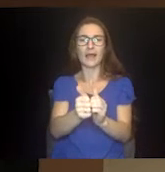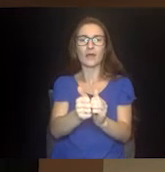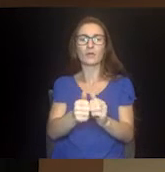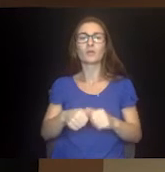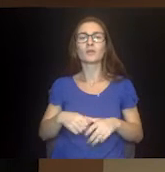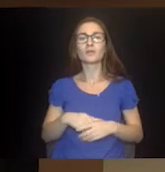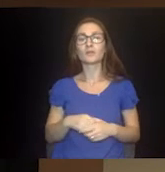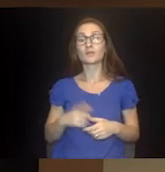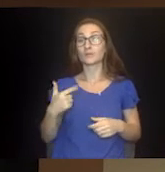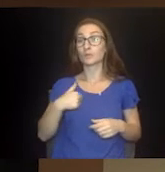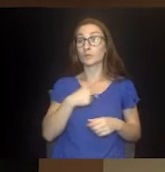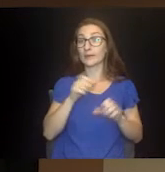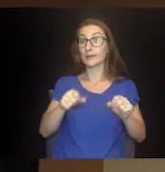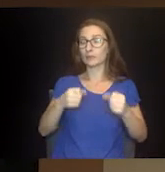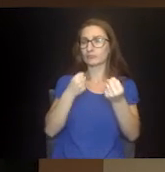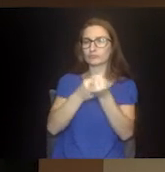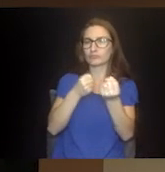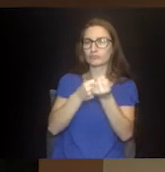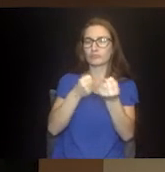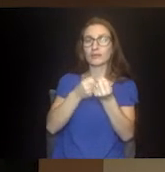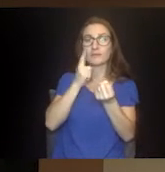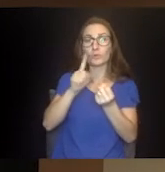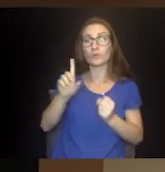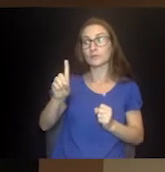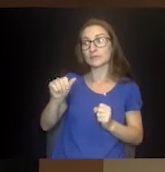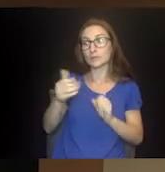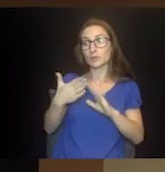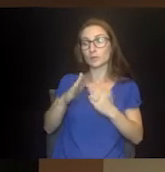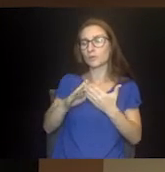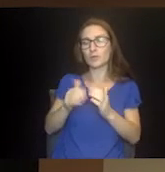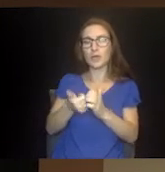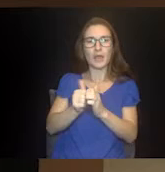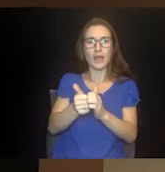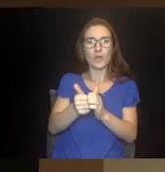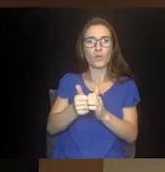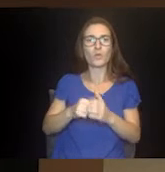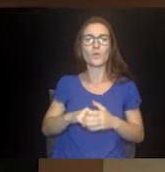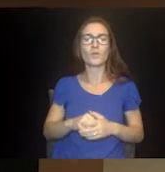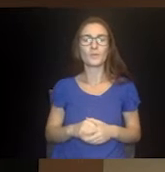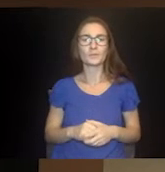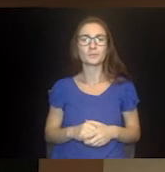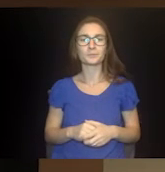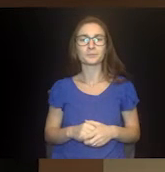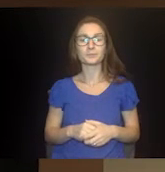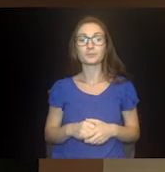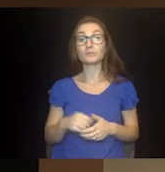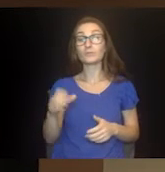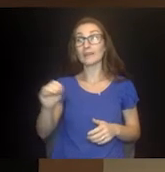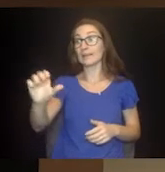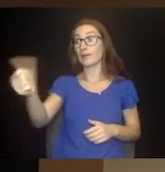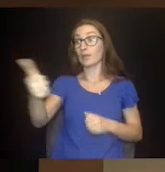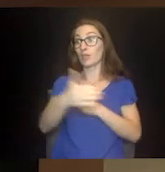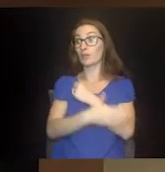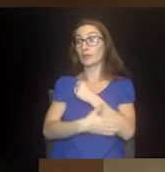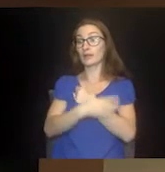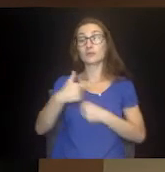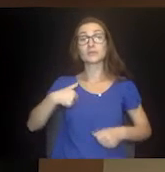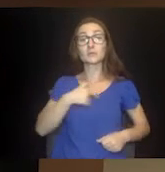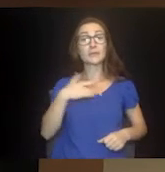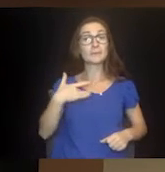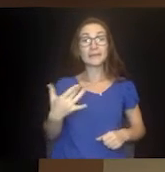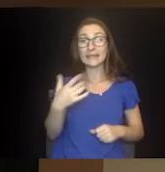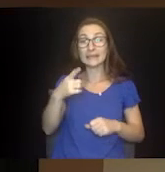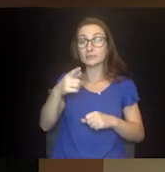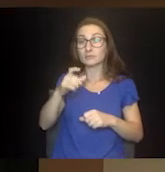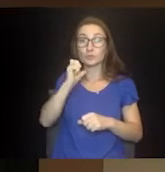do, what differences we can try to advocate for our fellow disabled community and the voices that are normally not heard in their counties and other